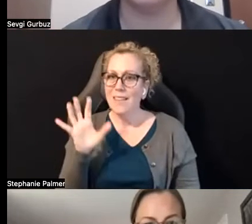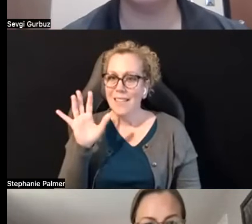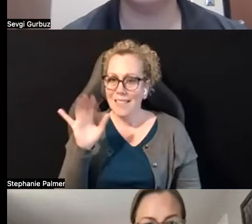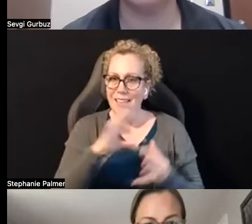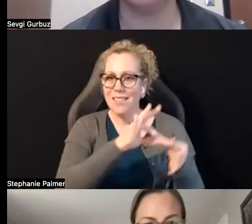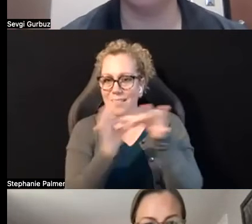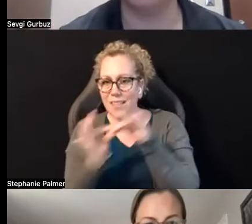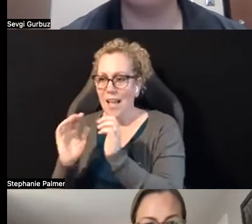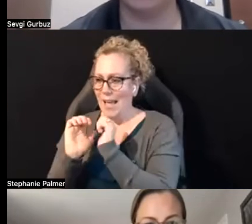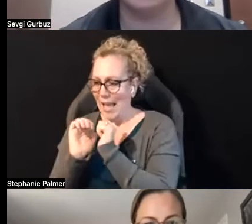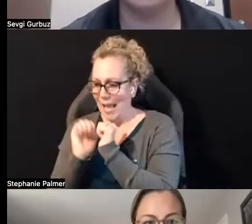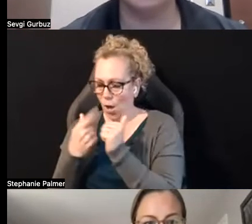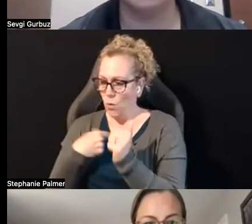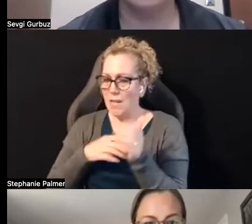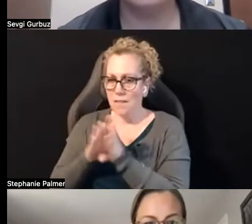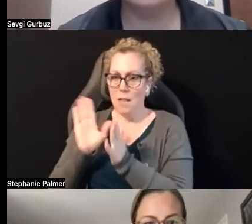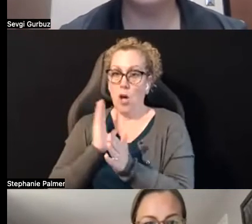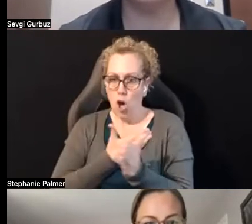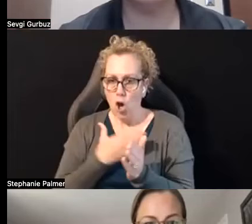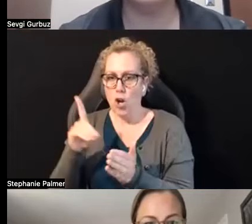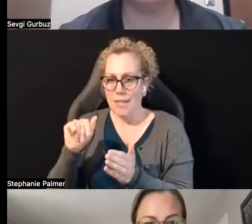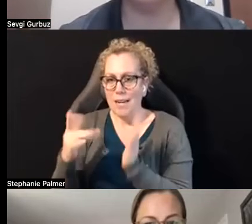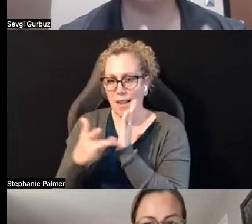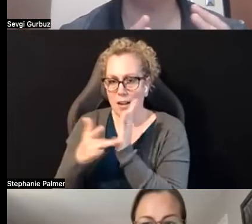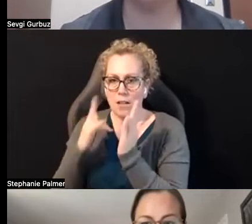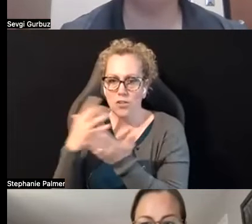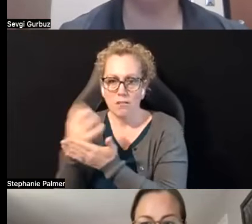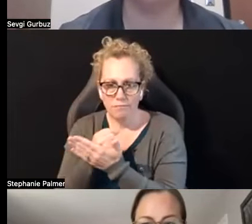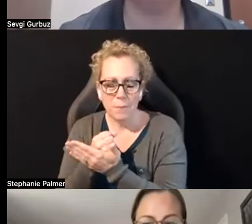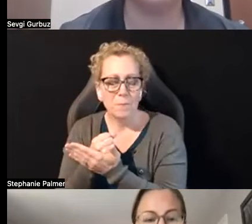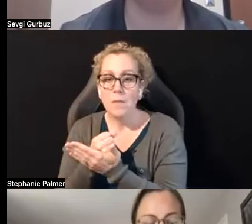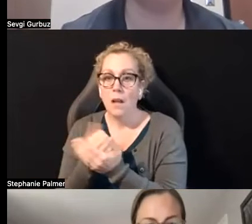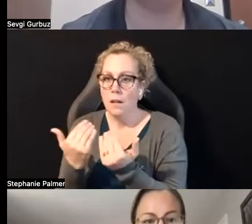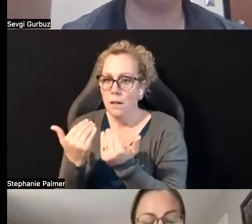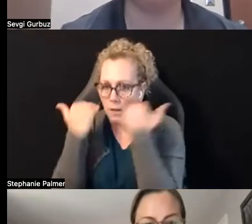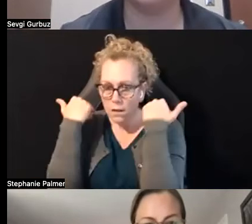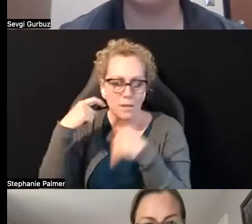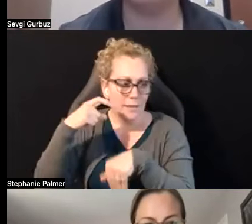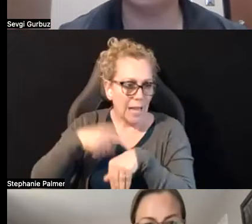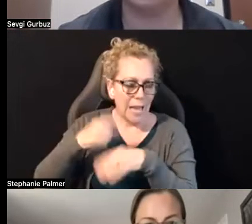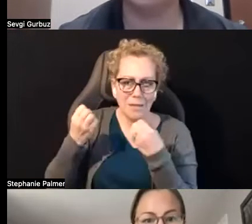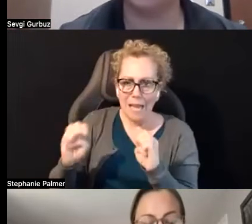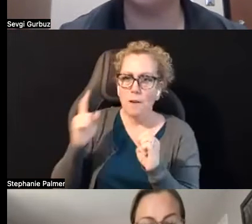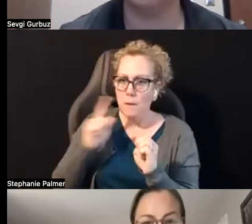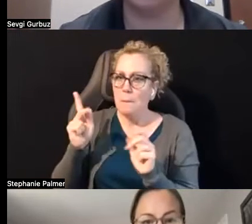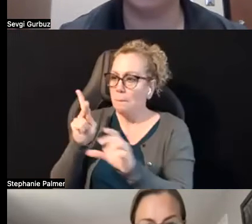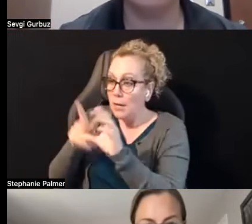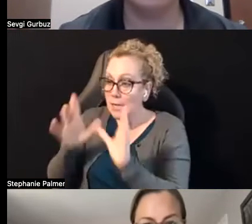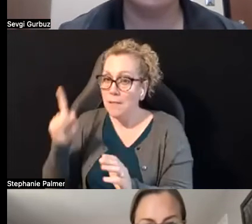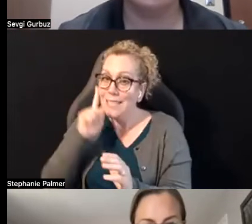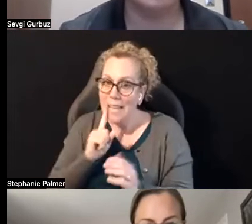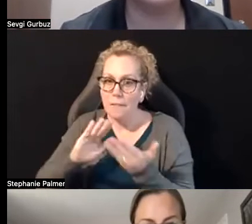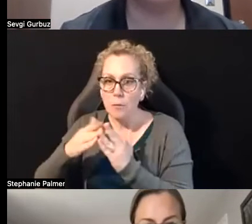data collection technology, because it takes up so much time and effort from our participants in the deaf